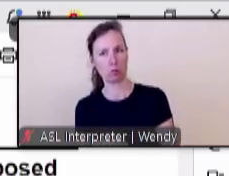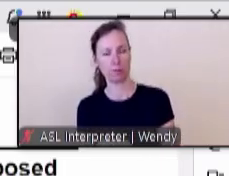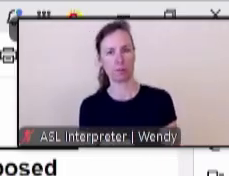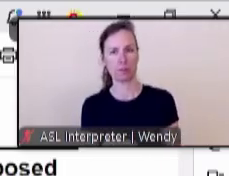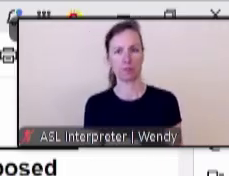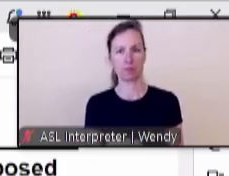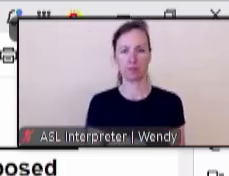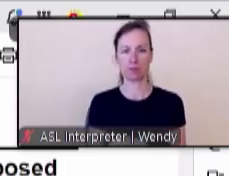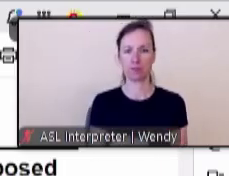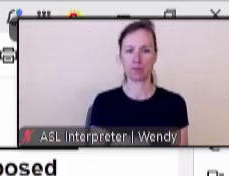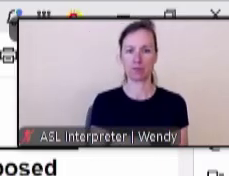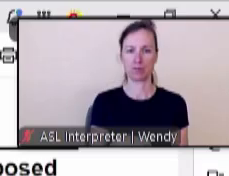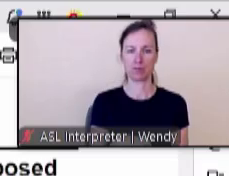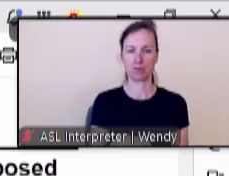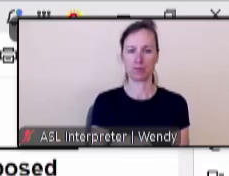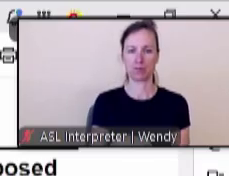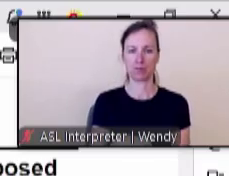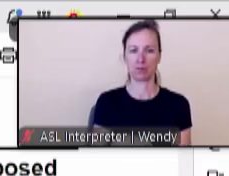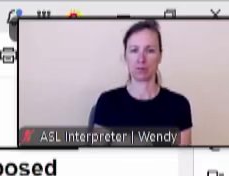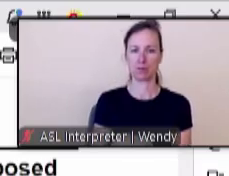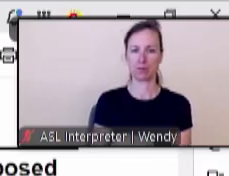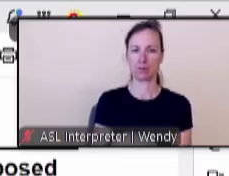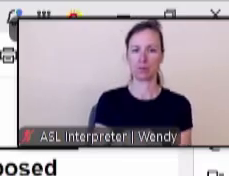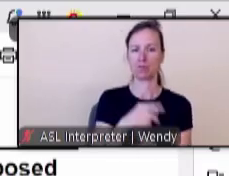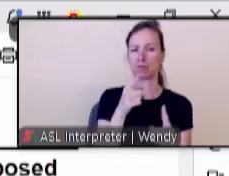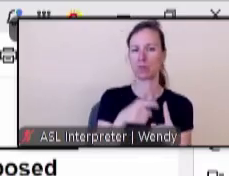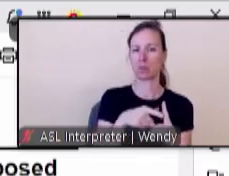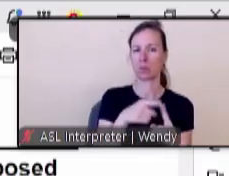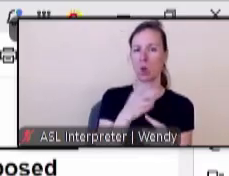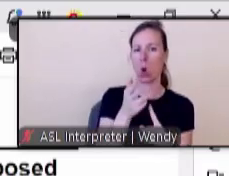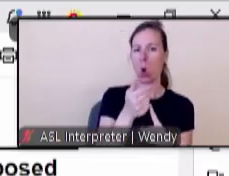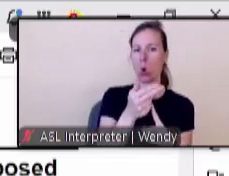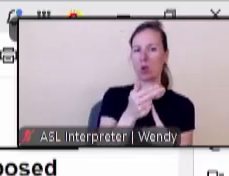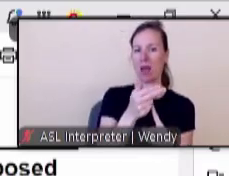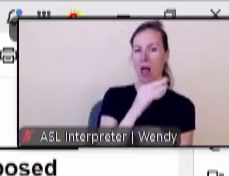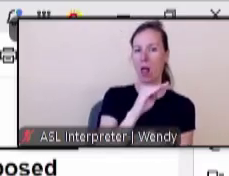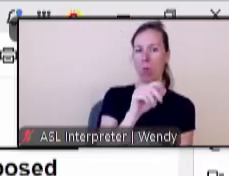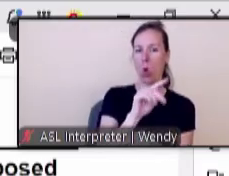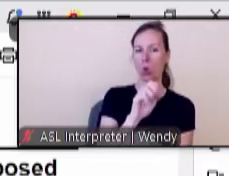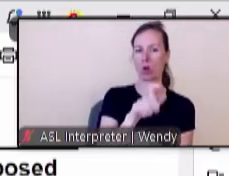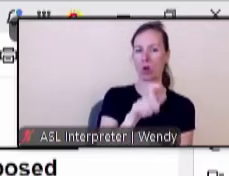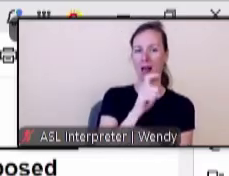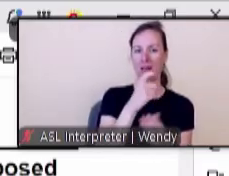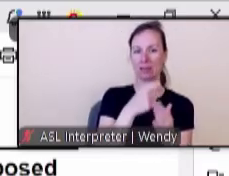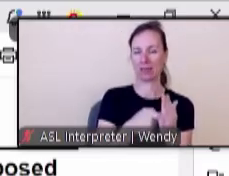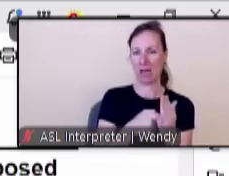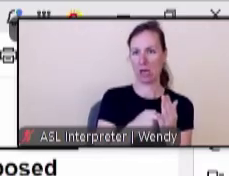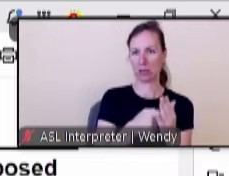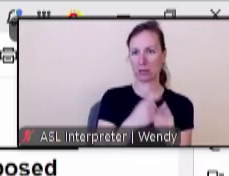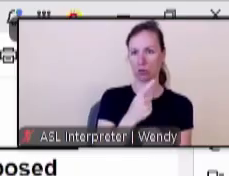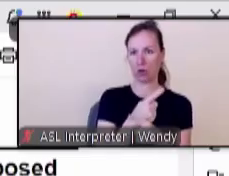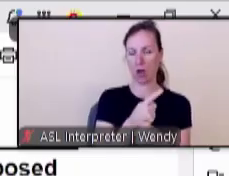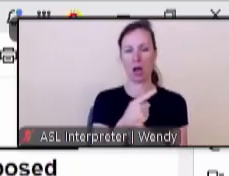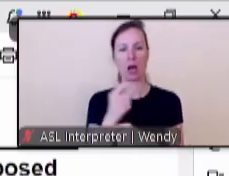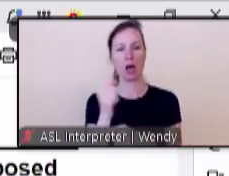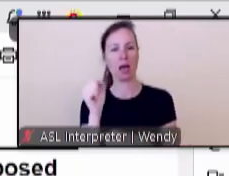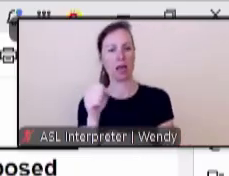In particular, that's in one, the hotel motel tax, correct? Yeah, so that's for the Wyndham,